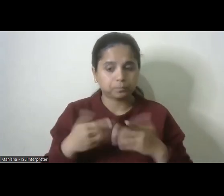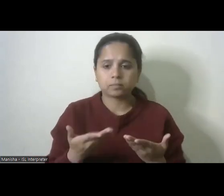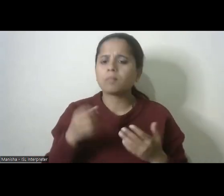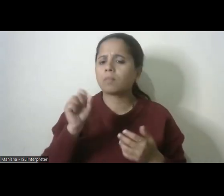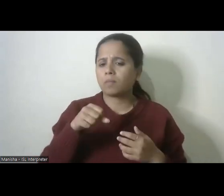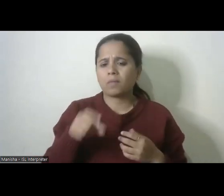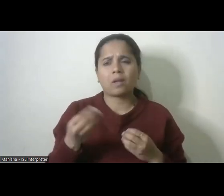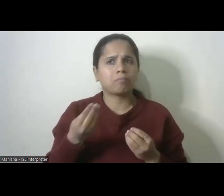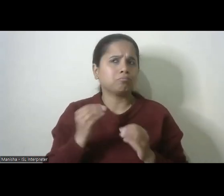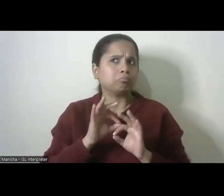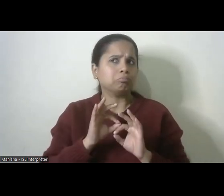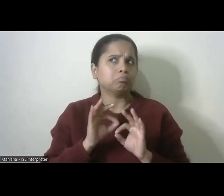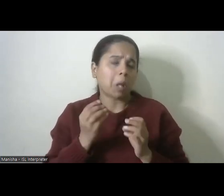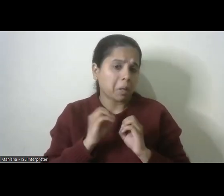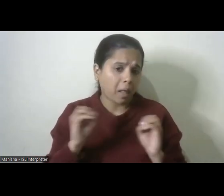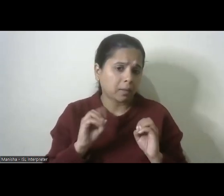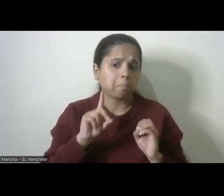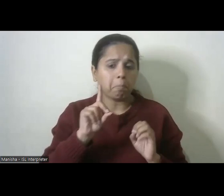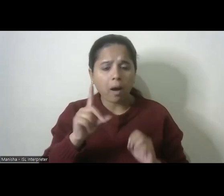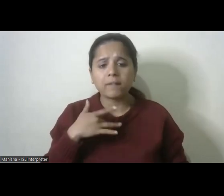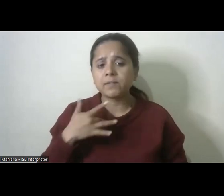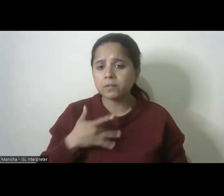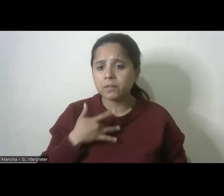There's nothing but